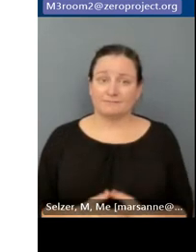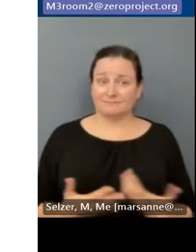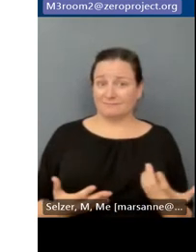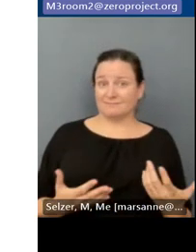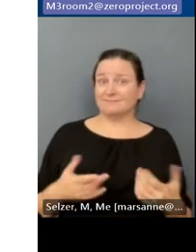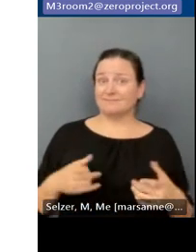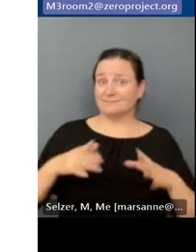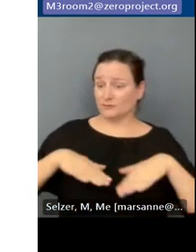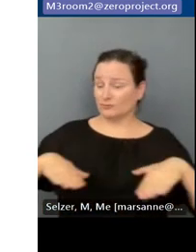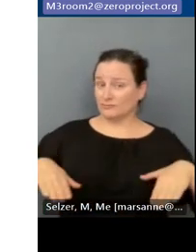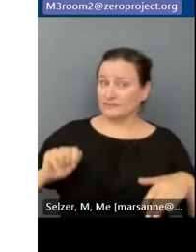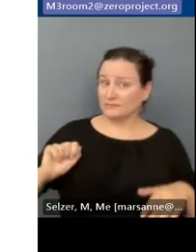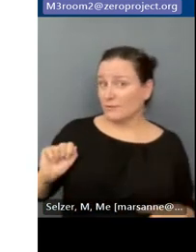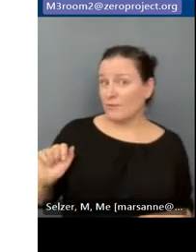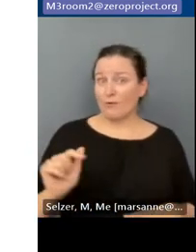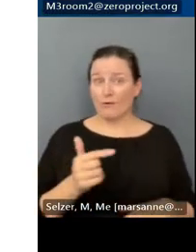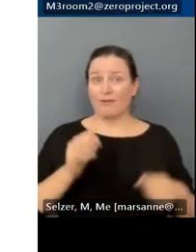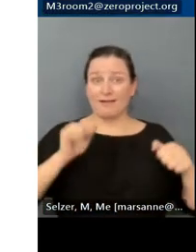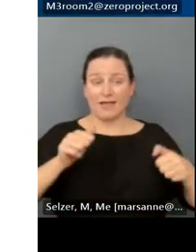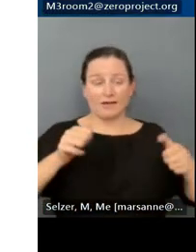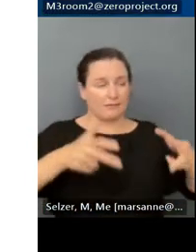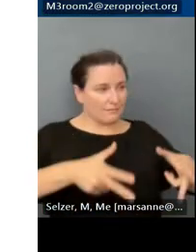around all of us.